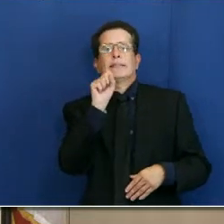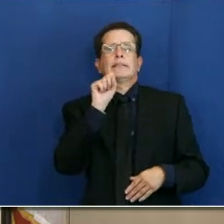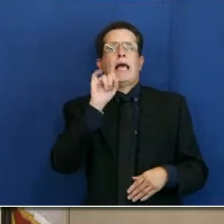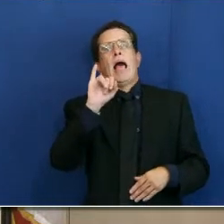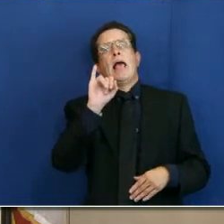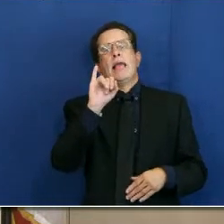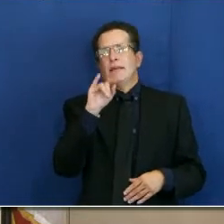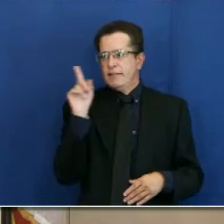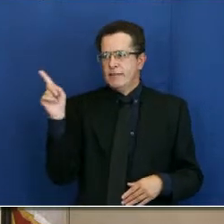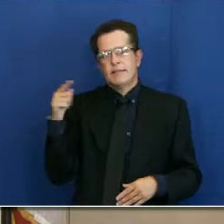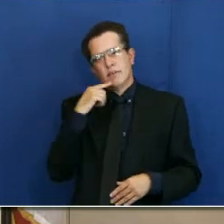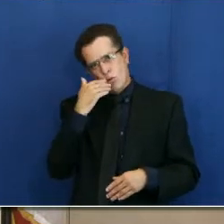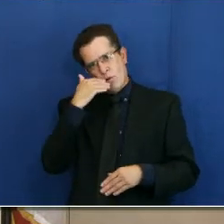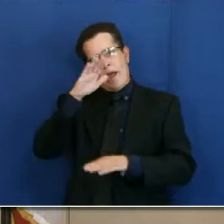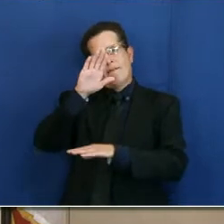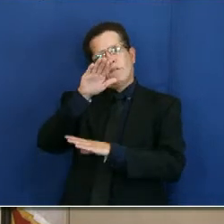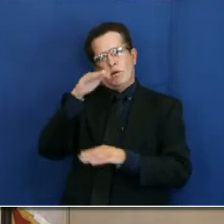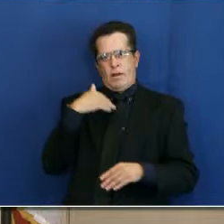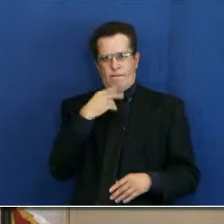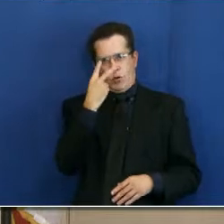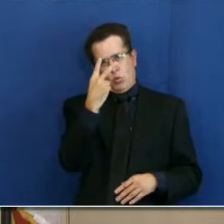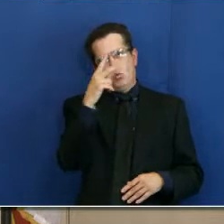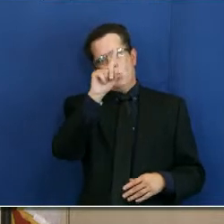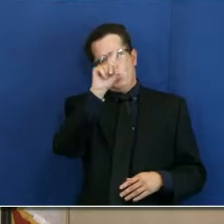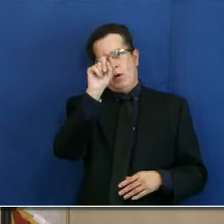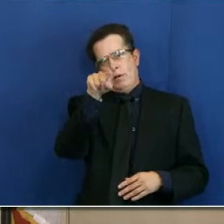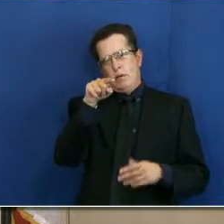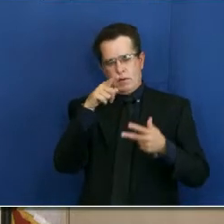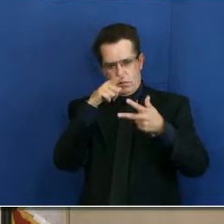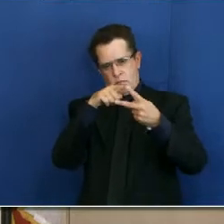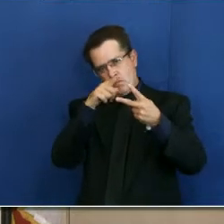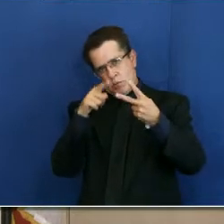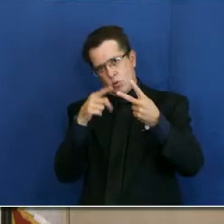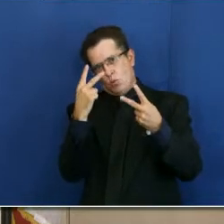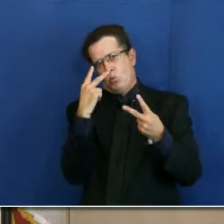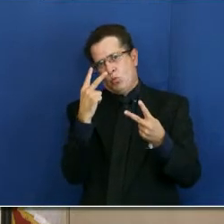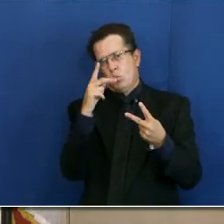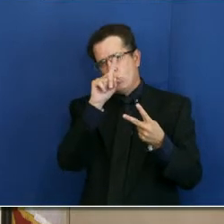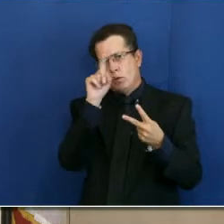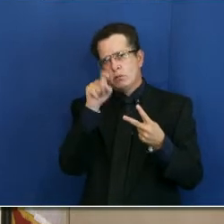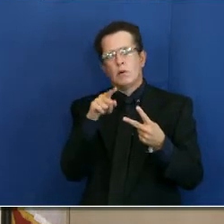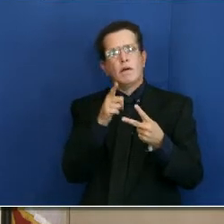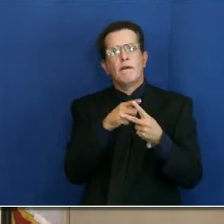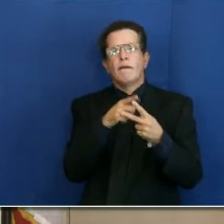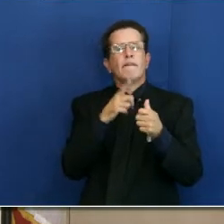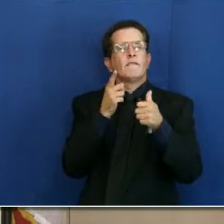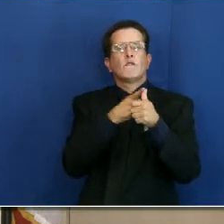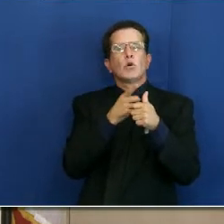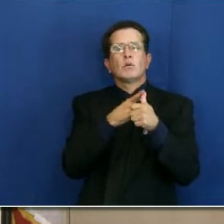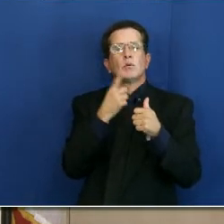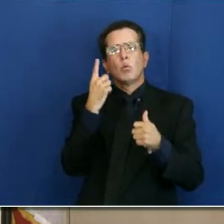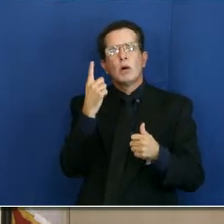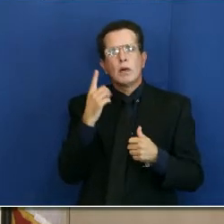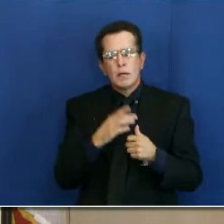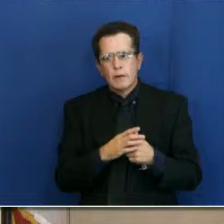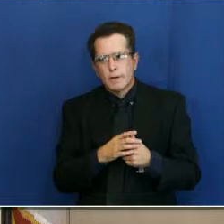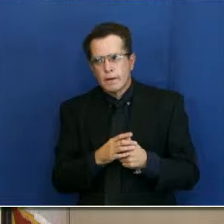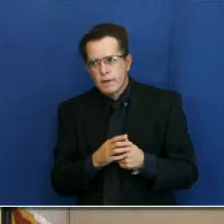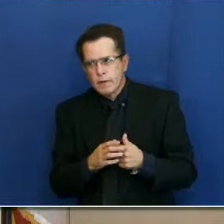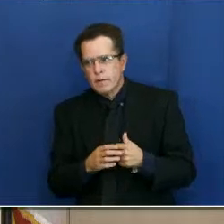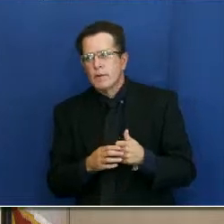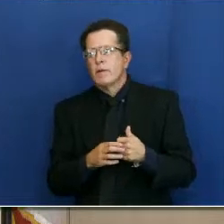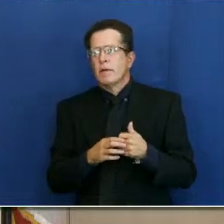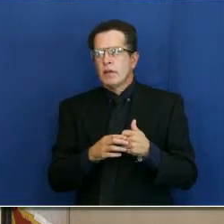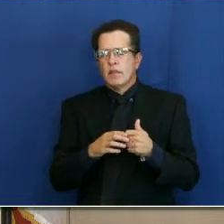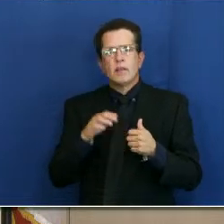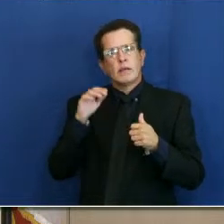Yes, good afternoon, everyone. I have two questions. The first one refers to the references to the need for sustained